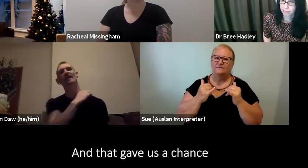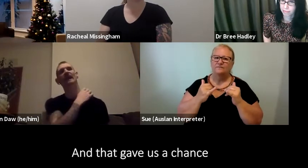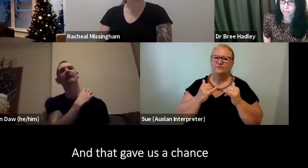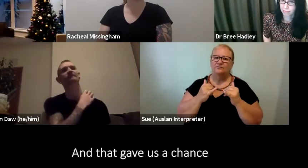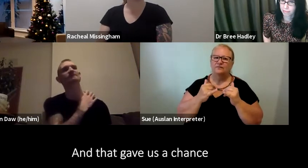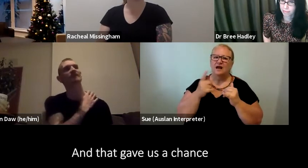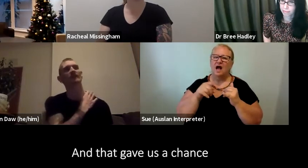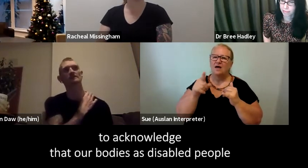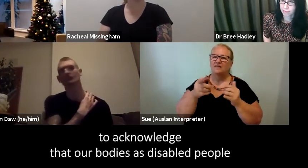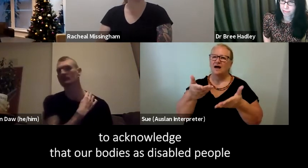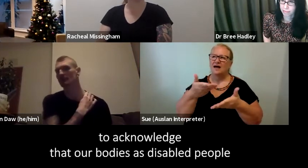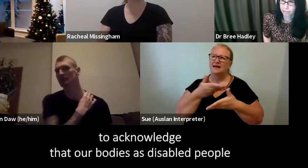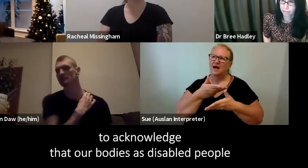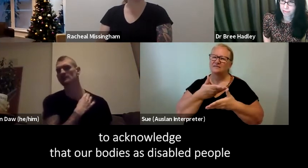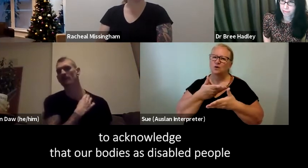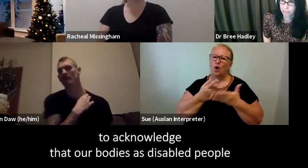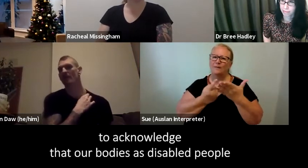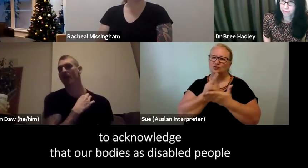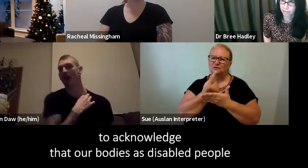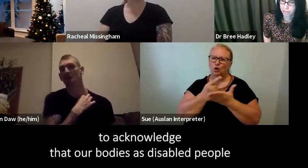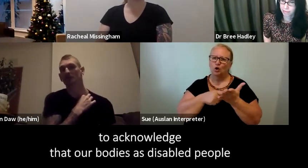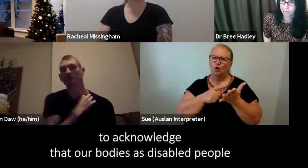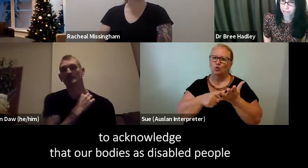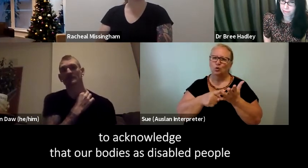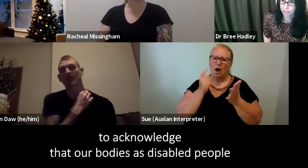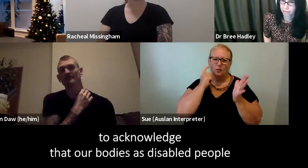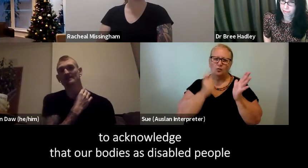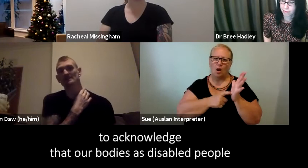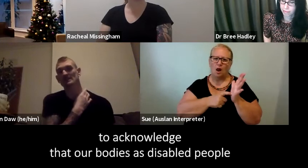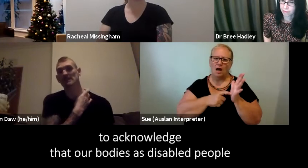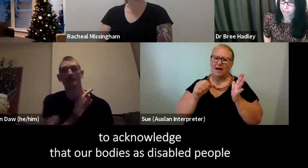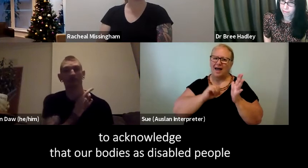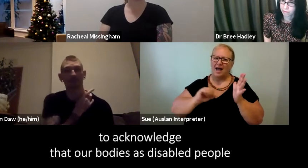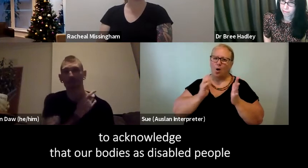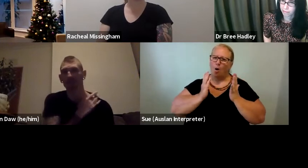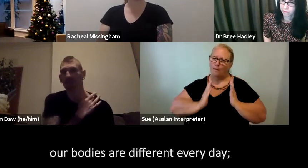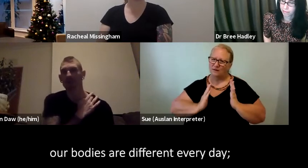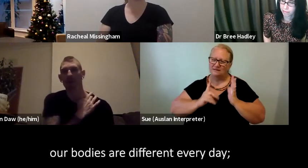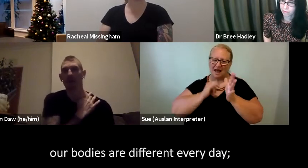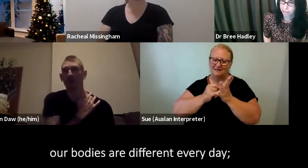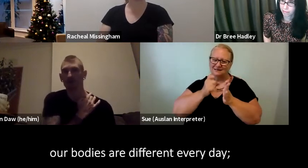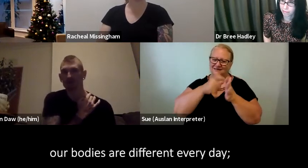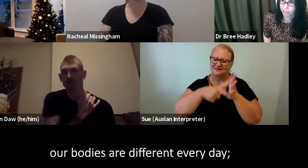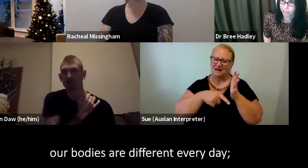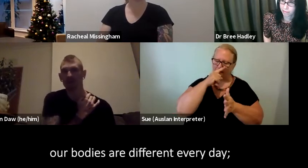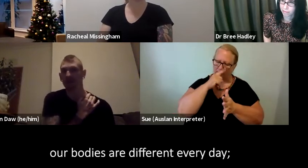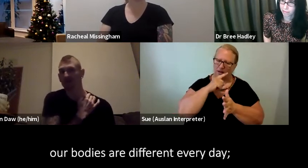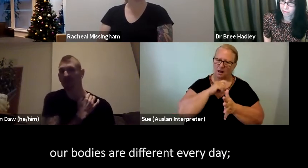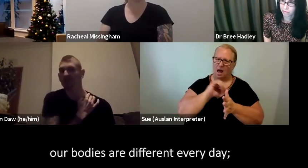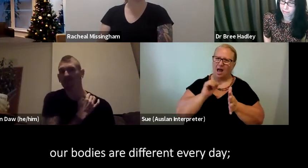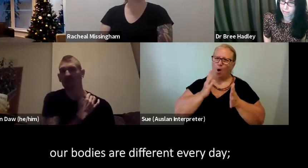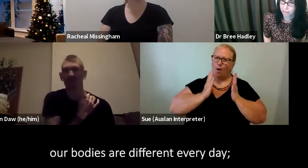And that gave us a chance to acknowledge that our bodies, as disabled people, our bodies